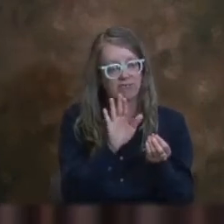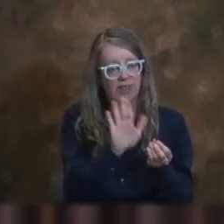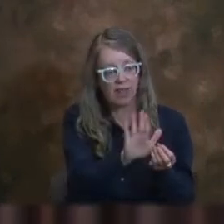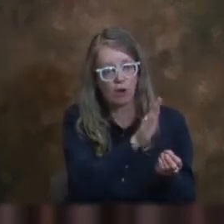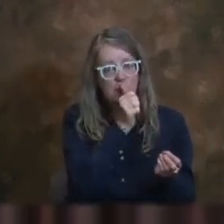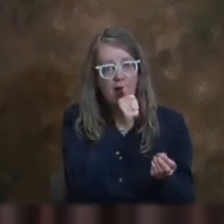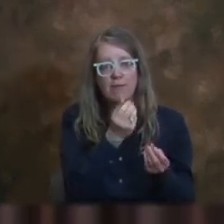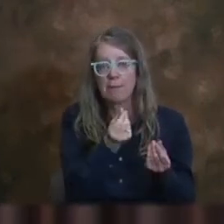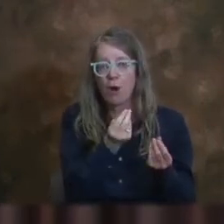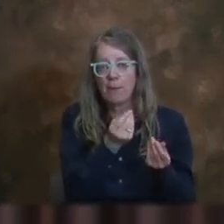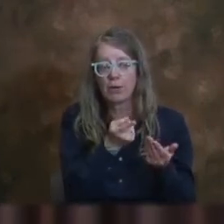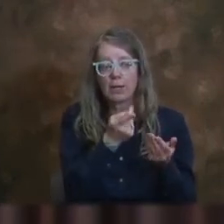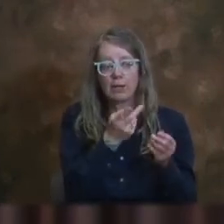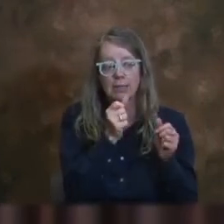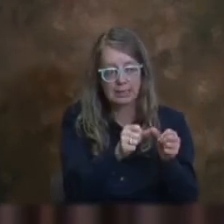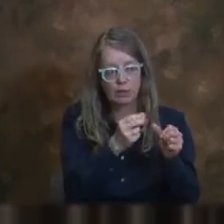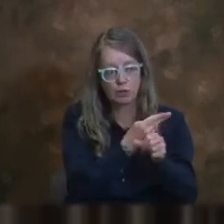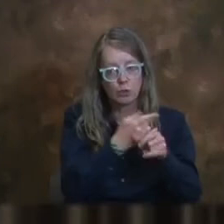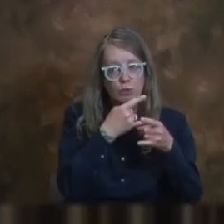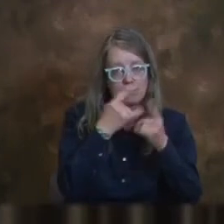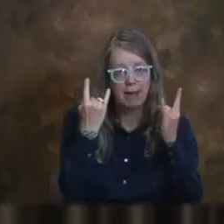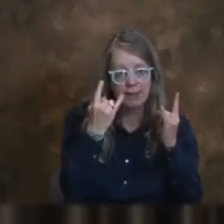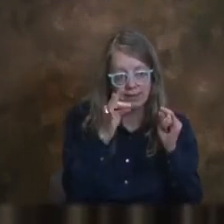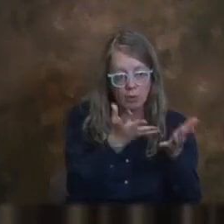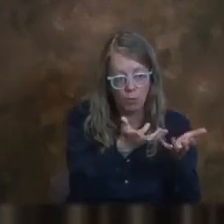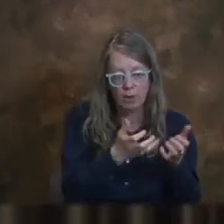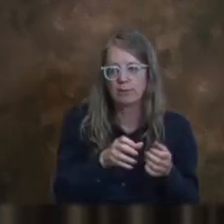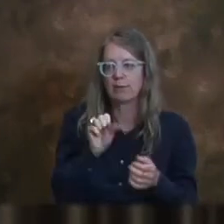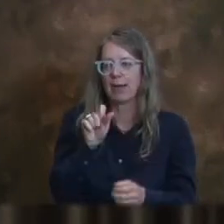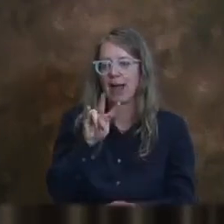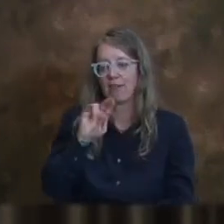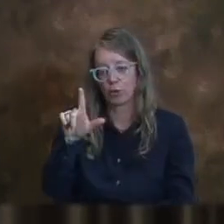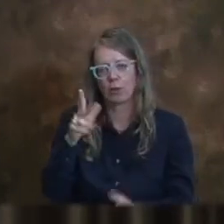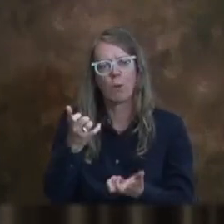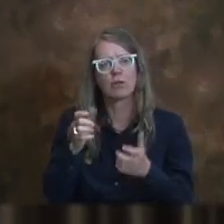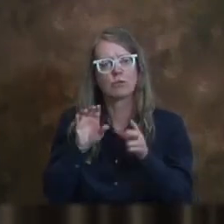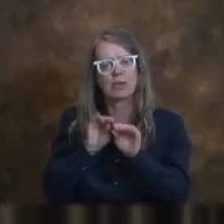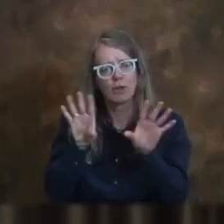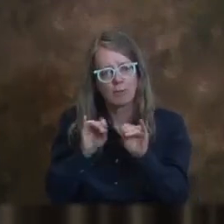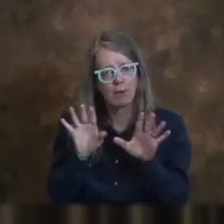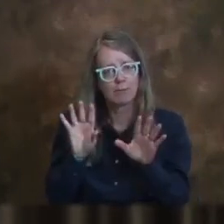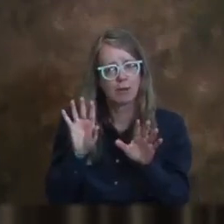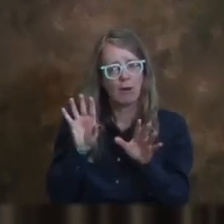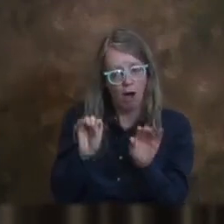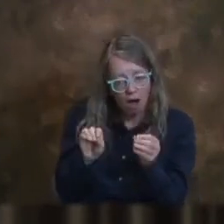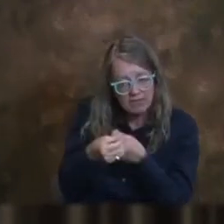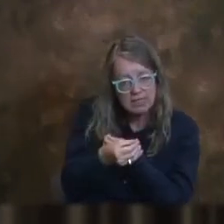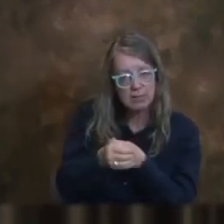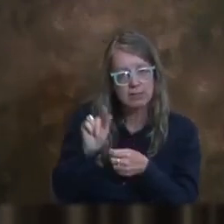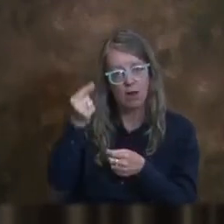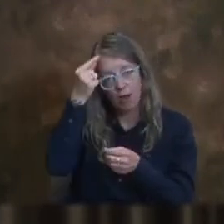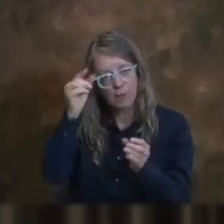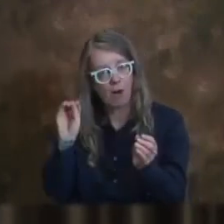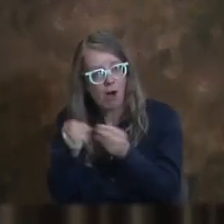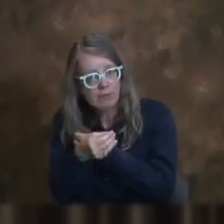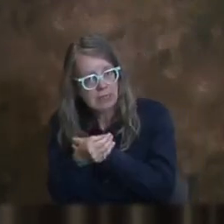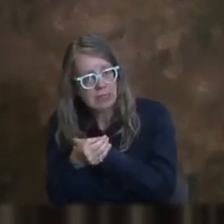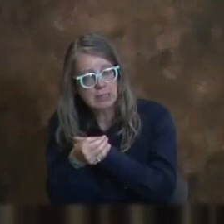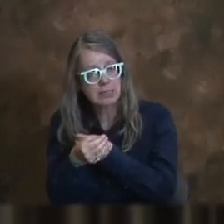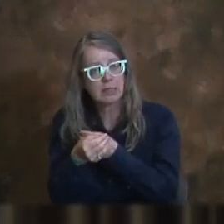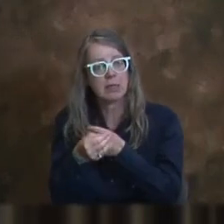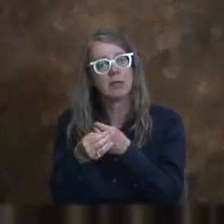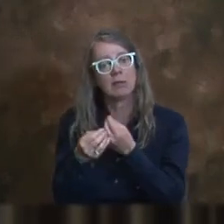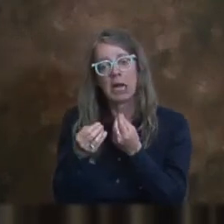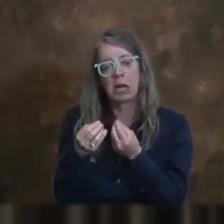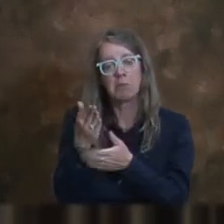And I would add, sir, not just business owners, but offices or government offices as well, because we would want to keep it in place in some of our